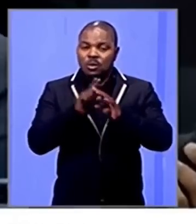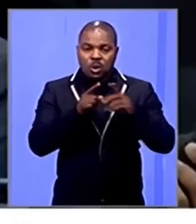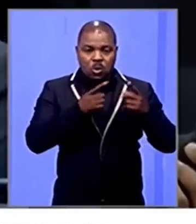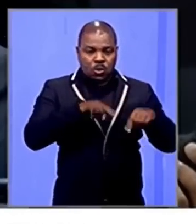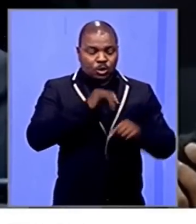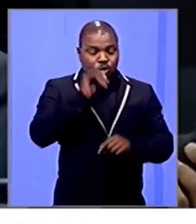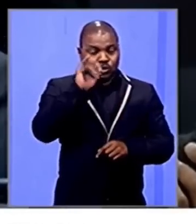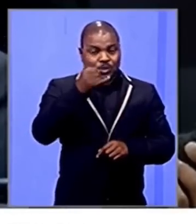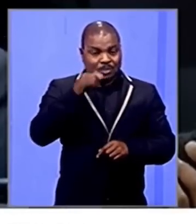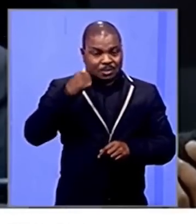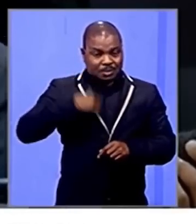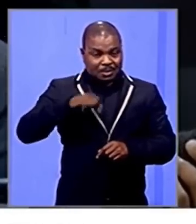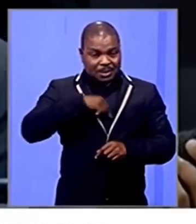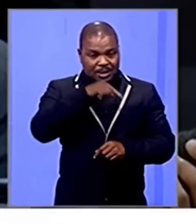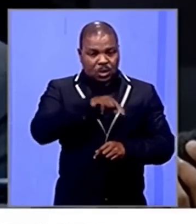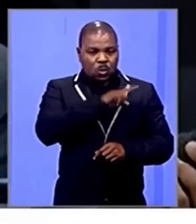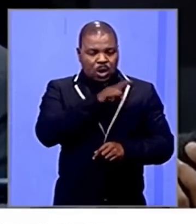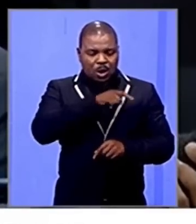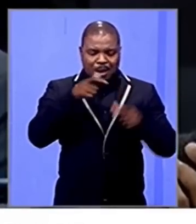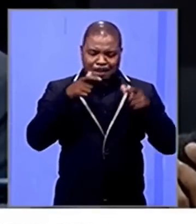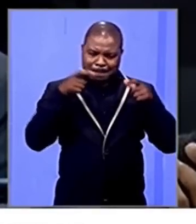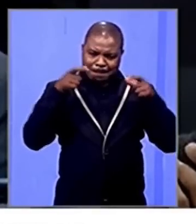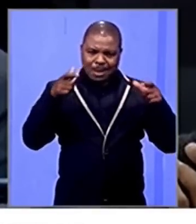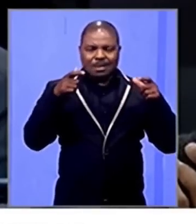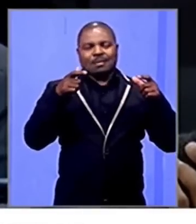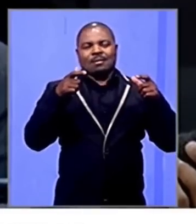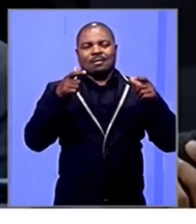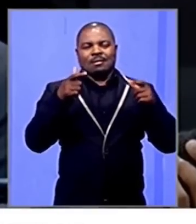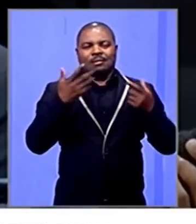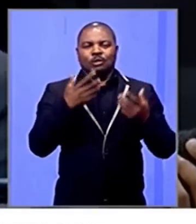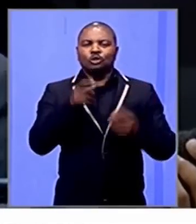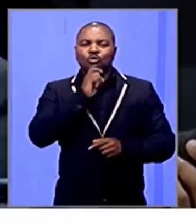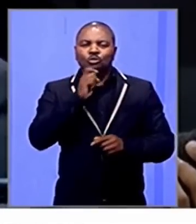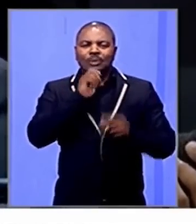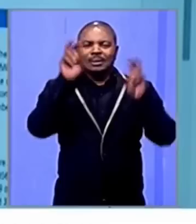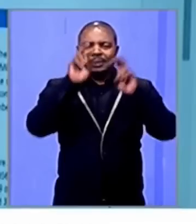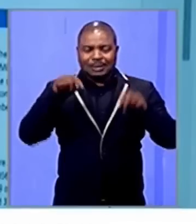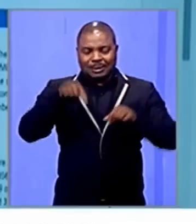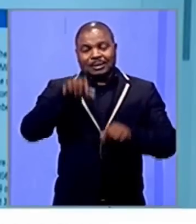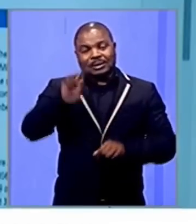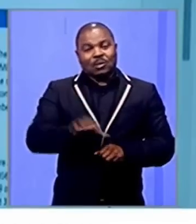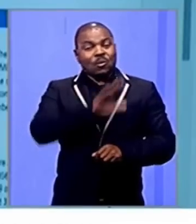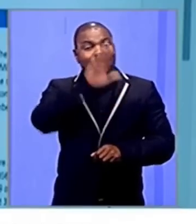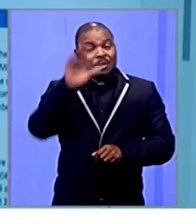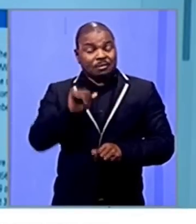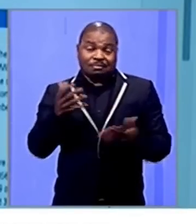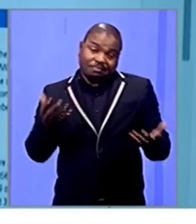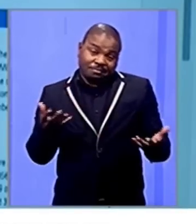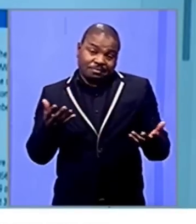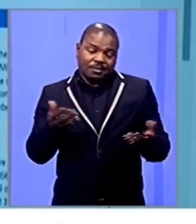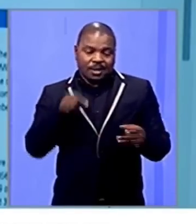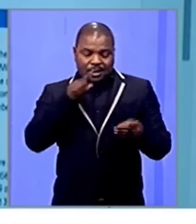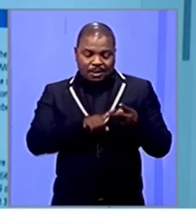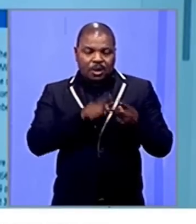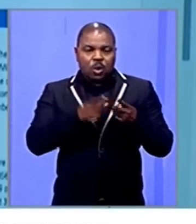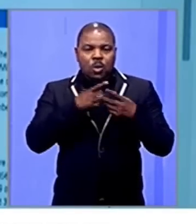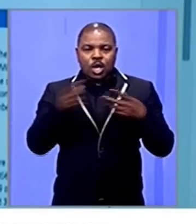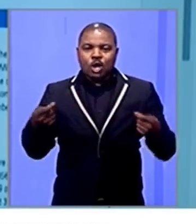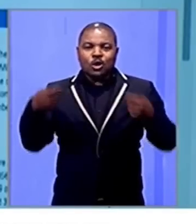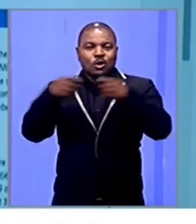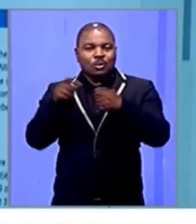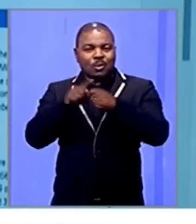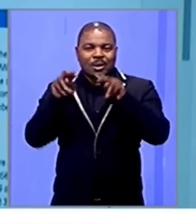of Johannesburg being the biggest electricity consuming municipality in the country, obviously the biggest contributor in terms